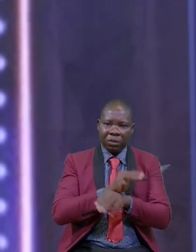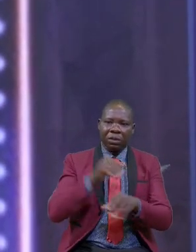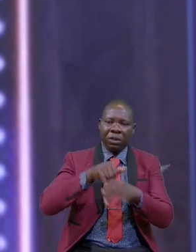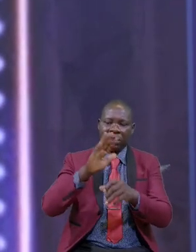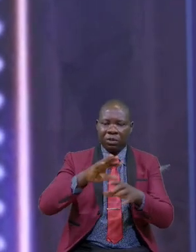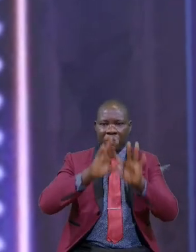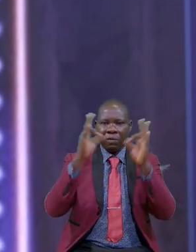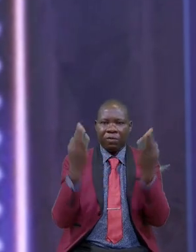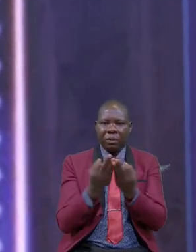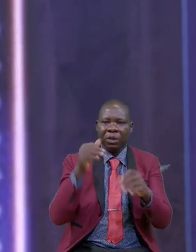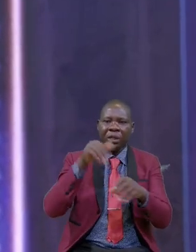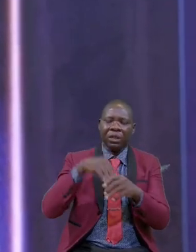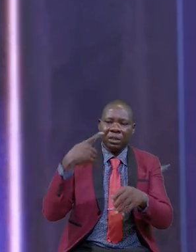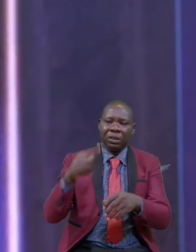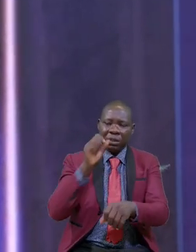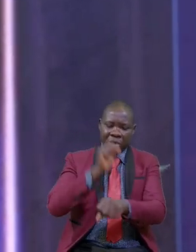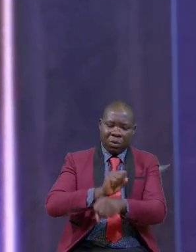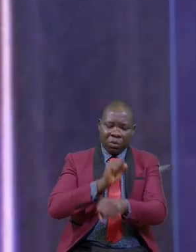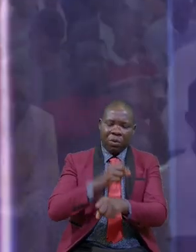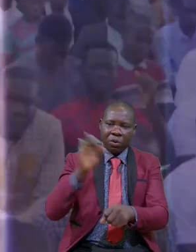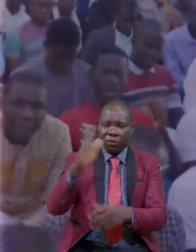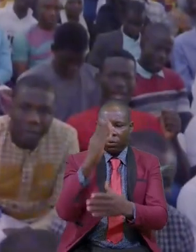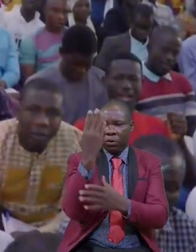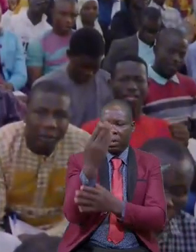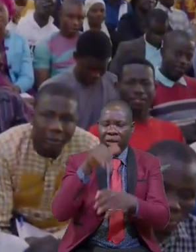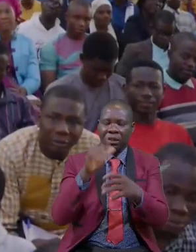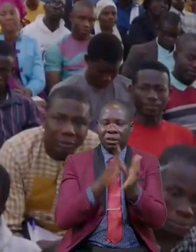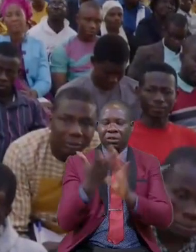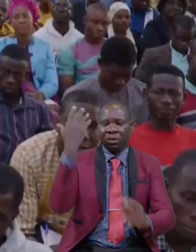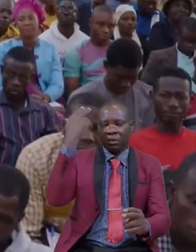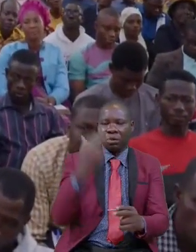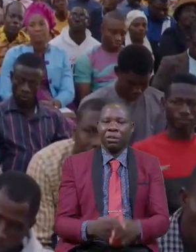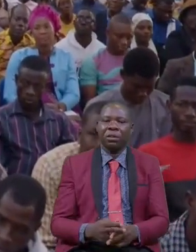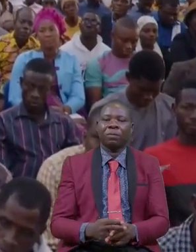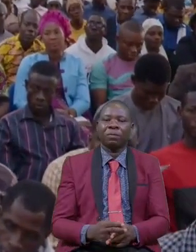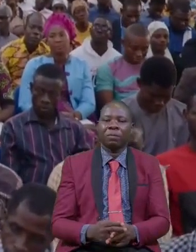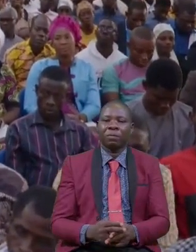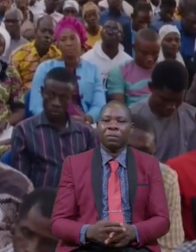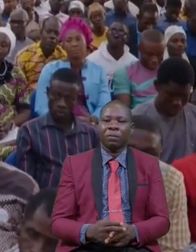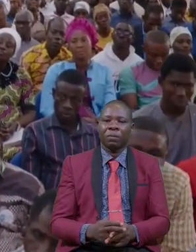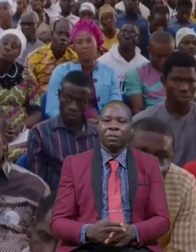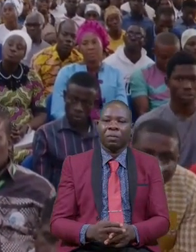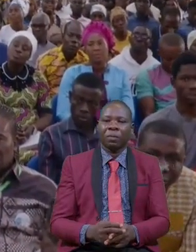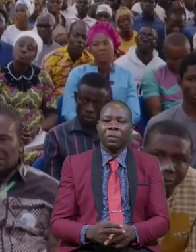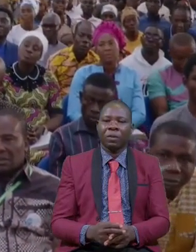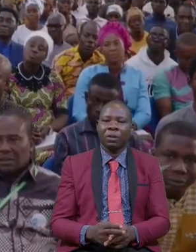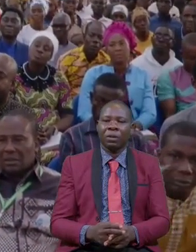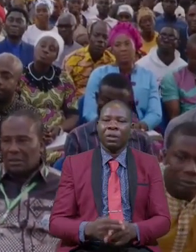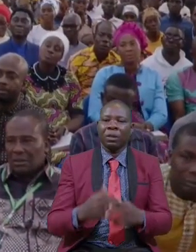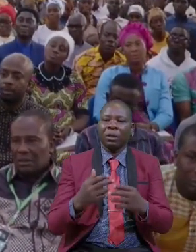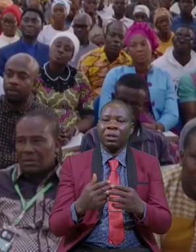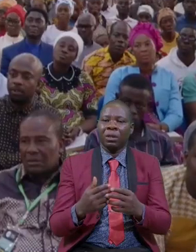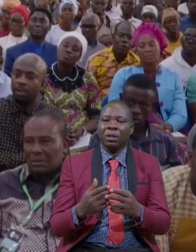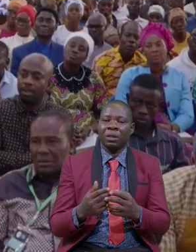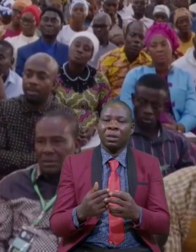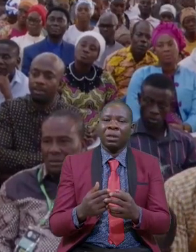endeavors of your hand, in Jesus' name. Now stand up for that, amen. Alors, tu peux that te amen.